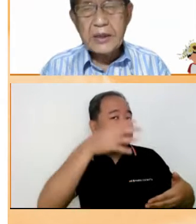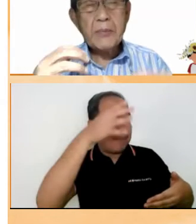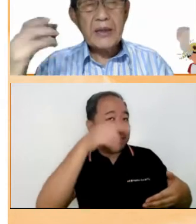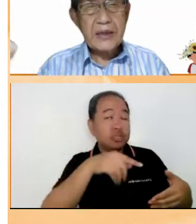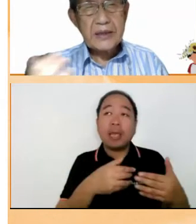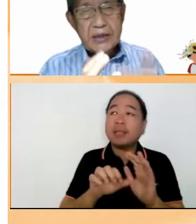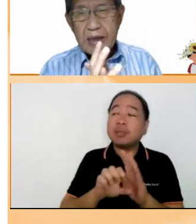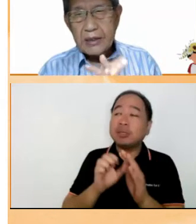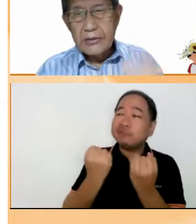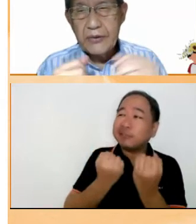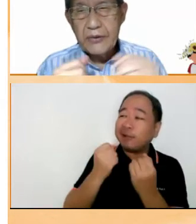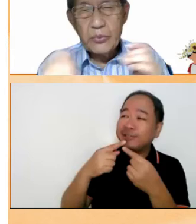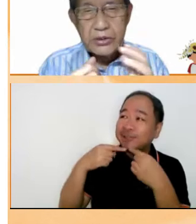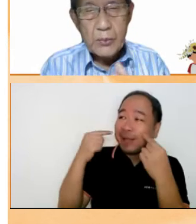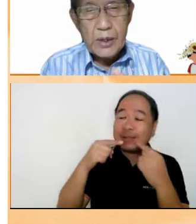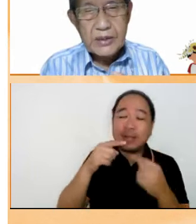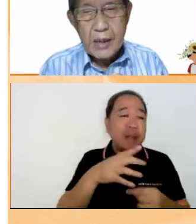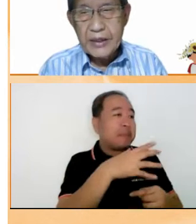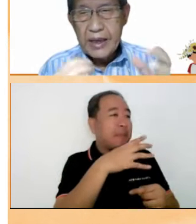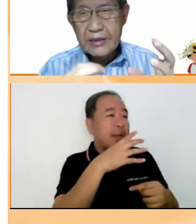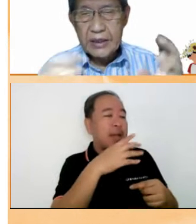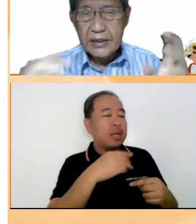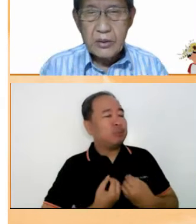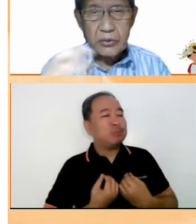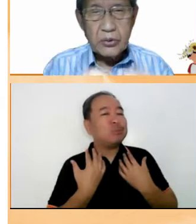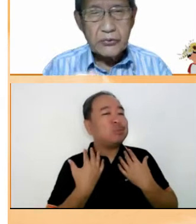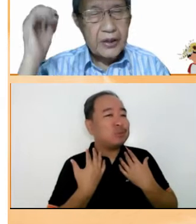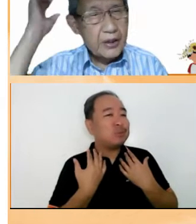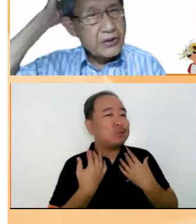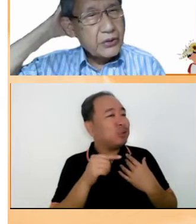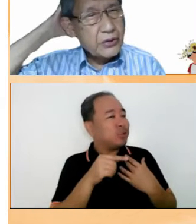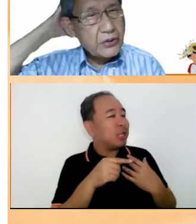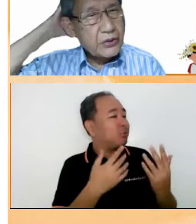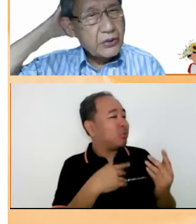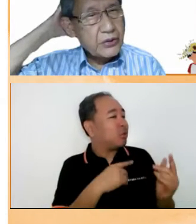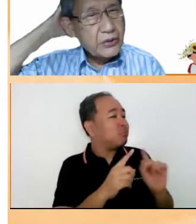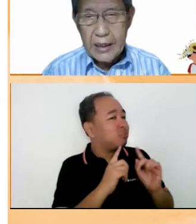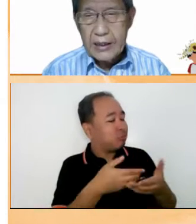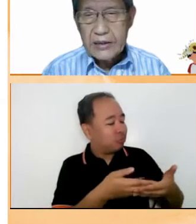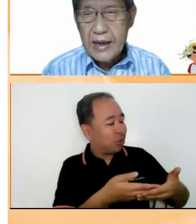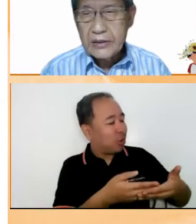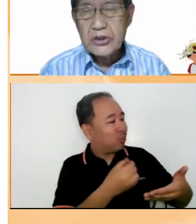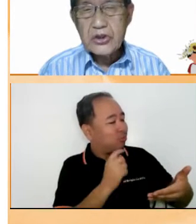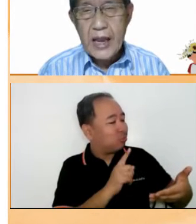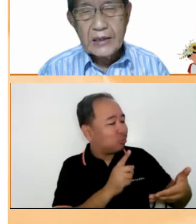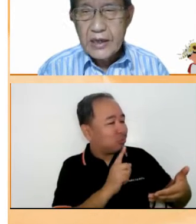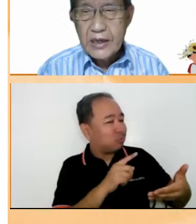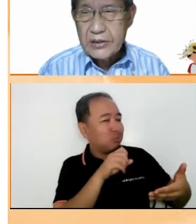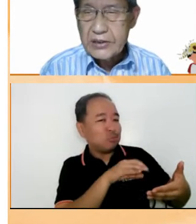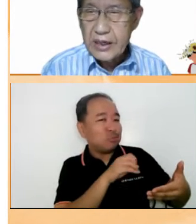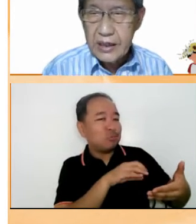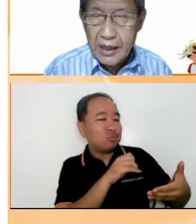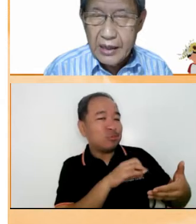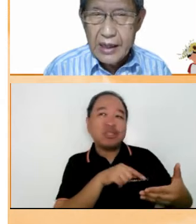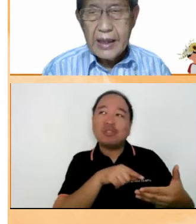and the mother is driven with so much happiness and they can converse, you know. Yeah, it's like the child sends